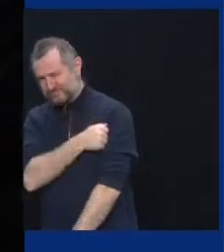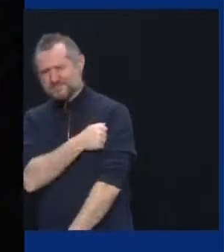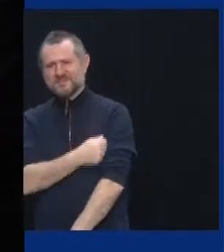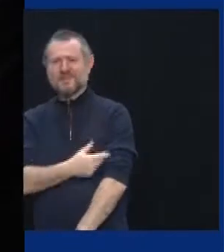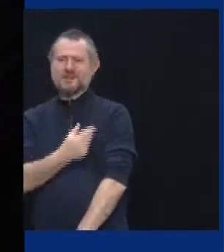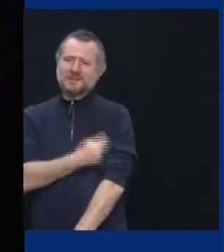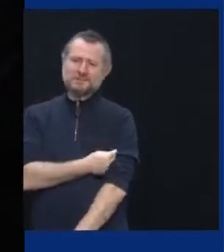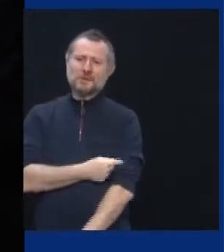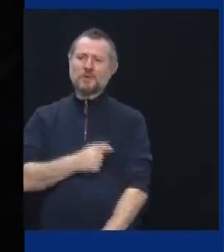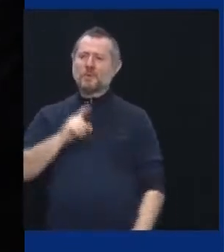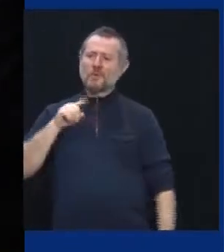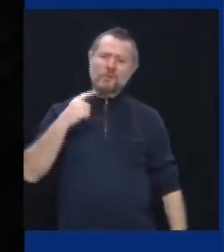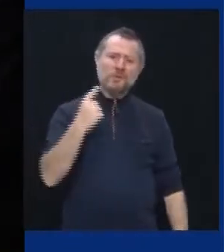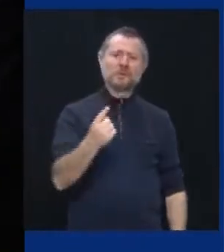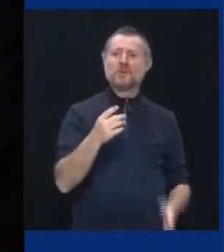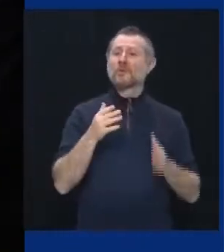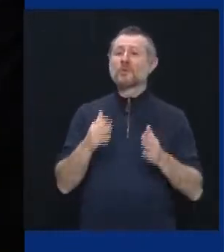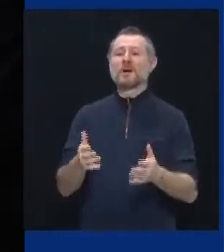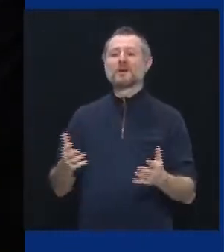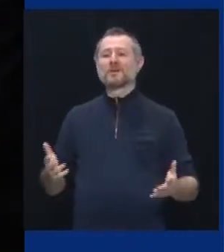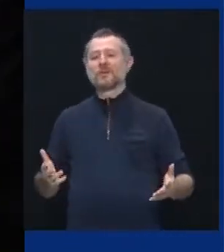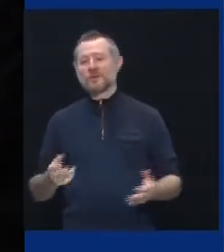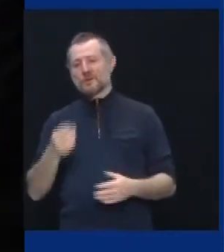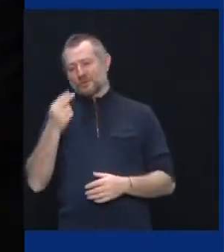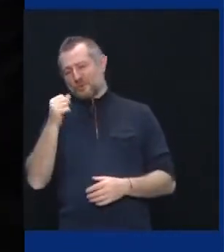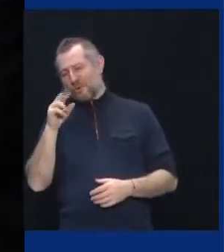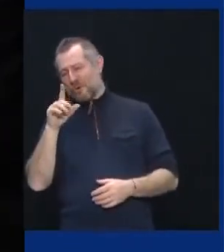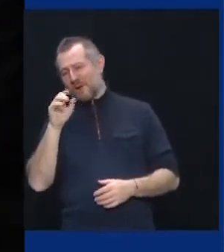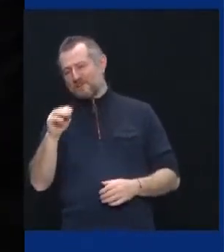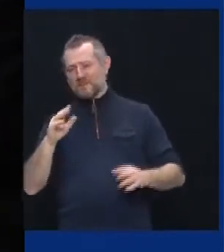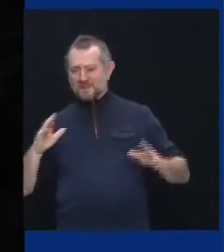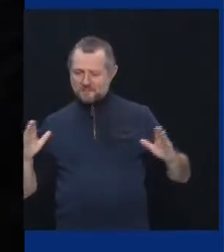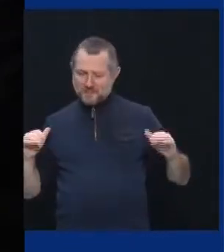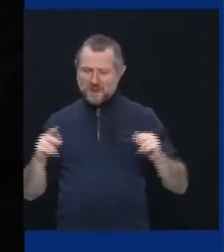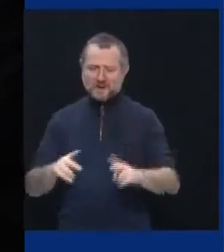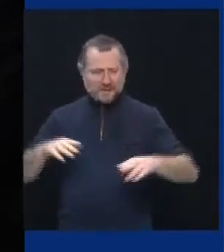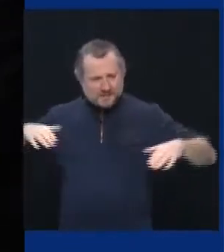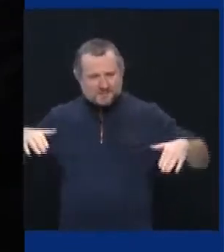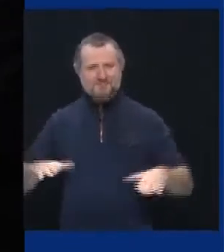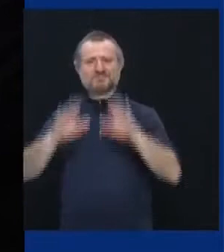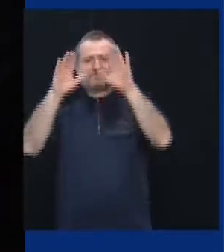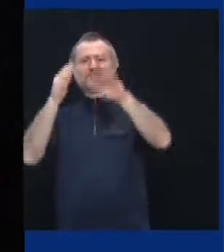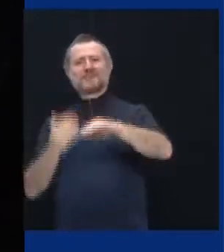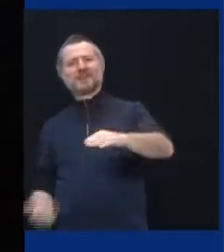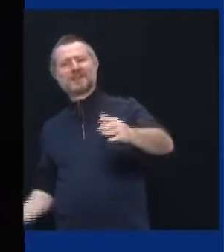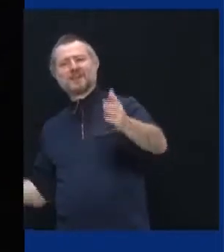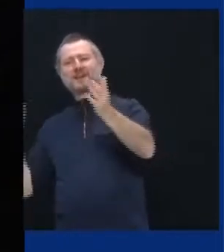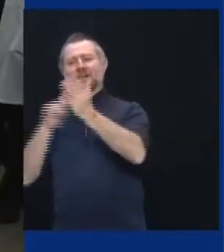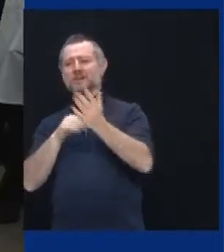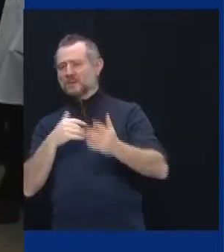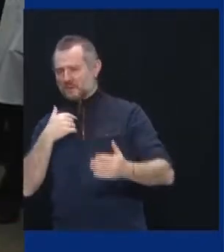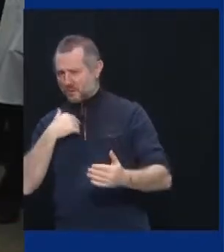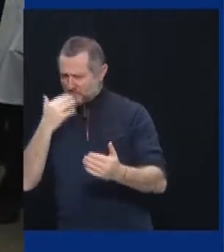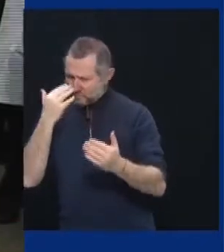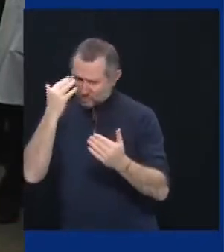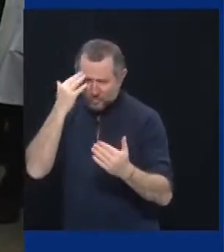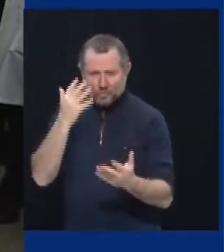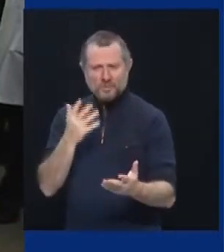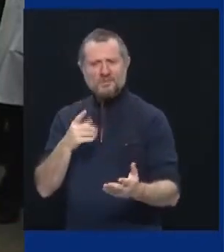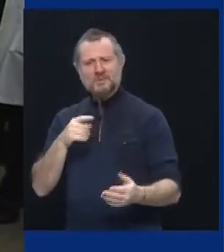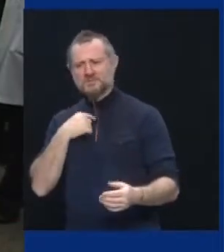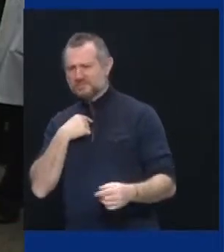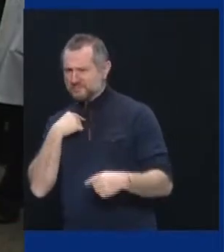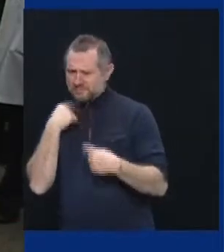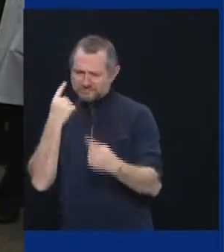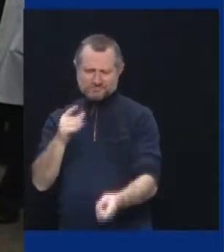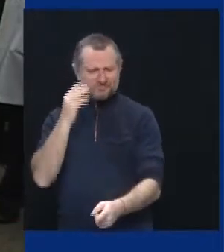get Harlem back to the vibrant, strong community we've known and loved for 100 years. The